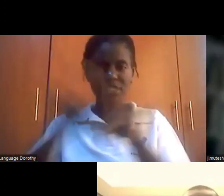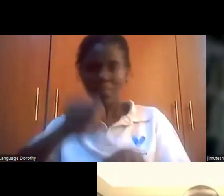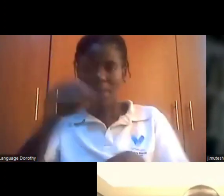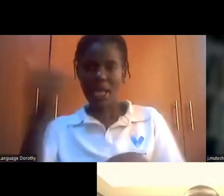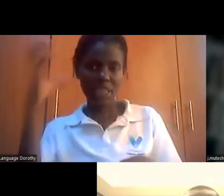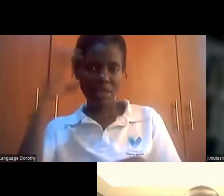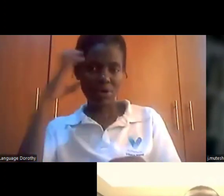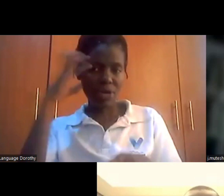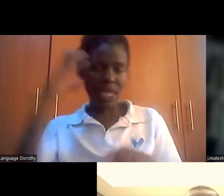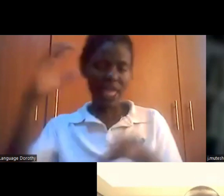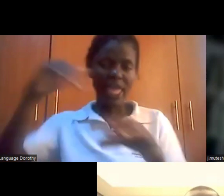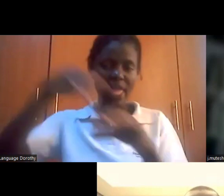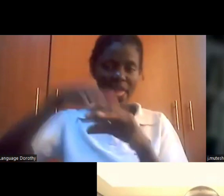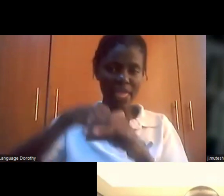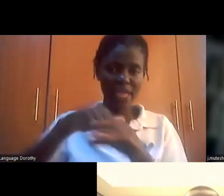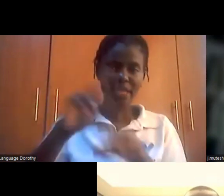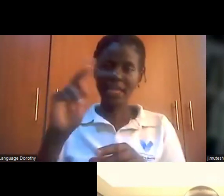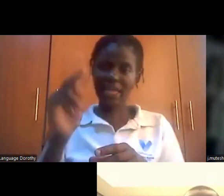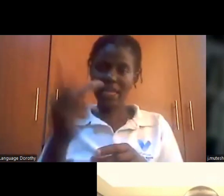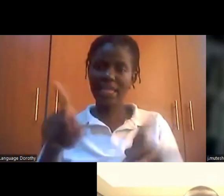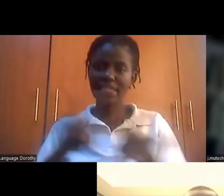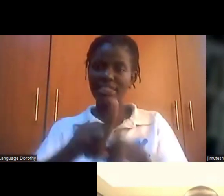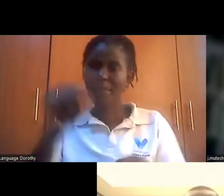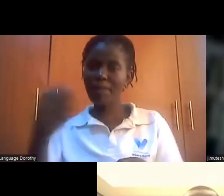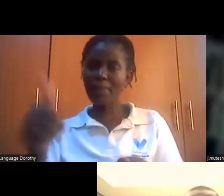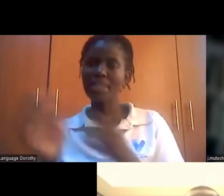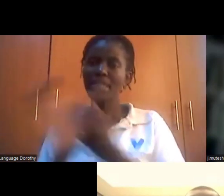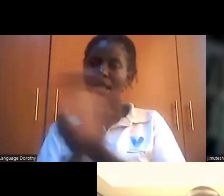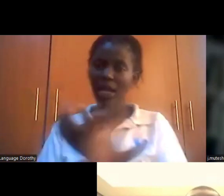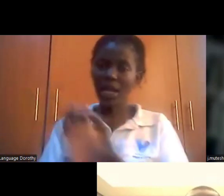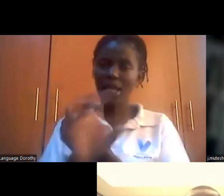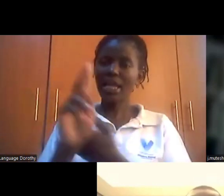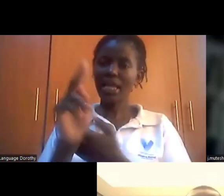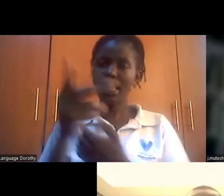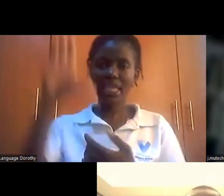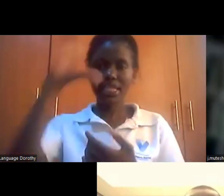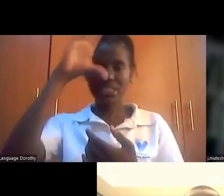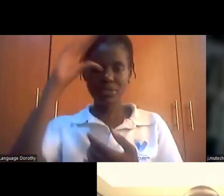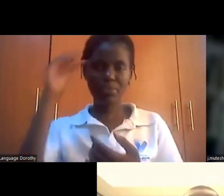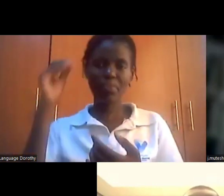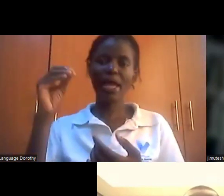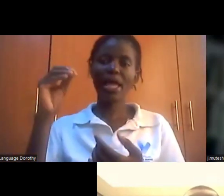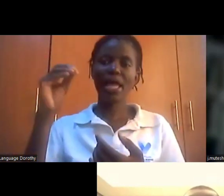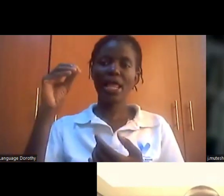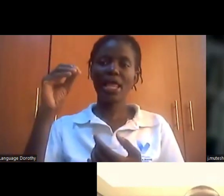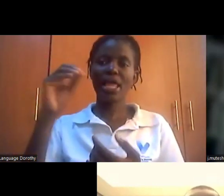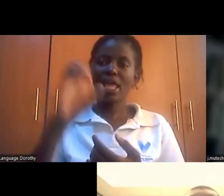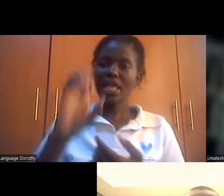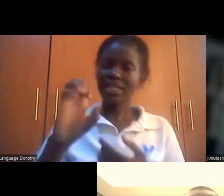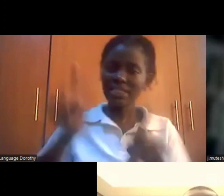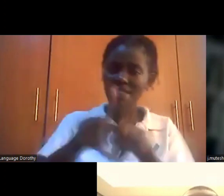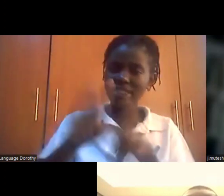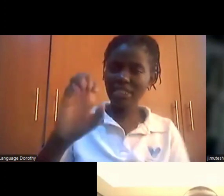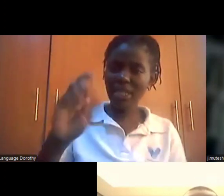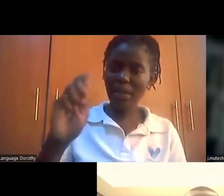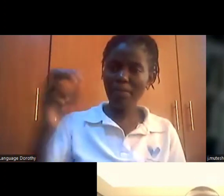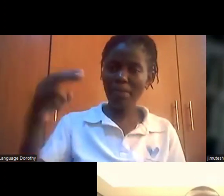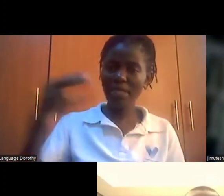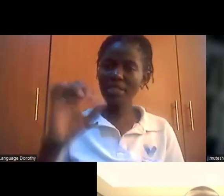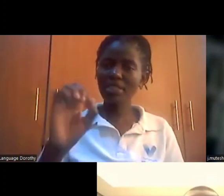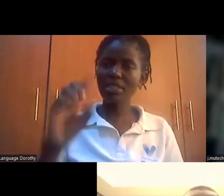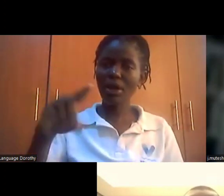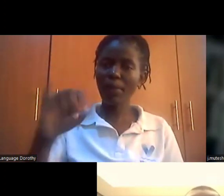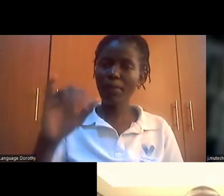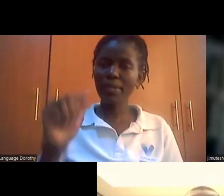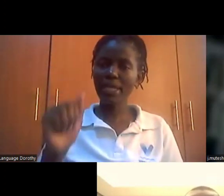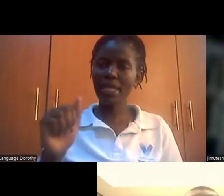as Ethiopia. So after we did the mapping, the second thing we did was to carry out what we call needs